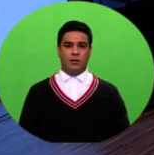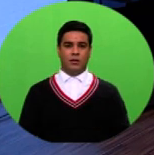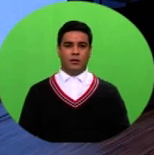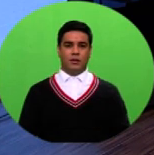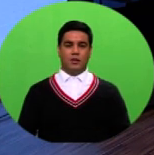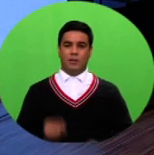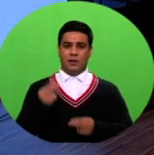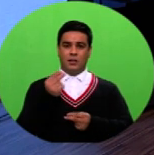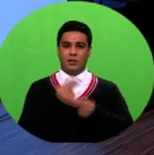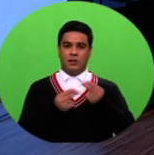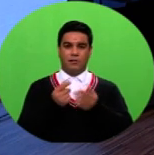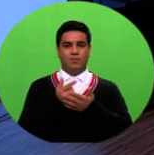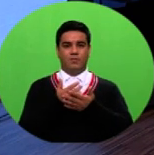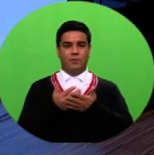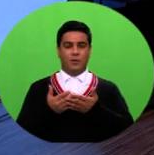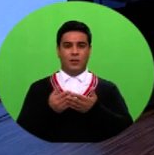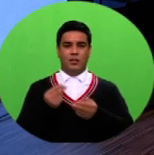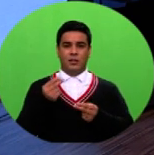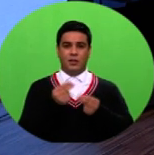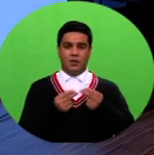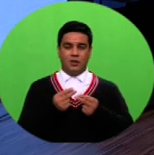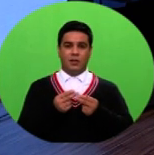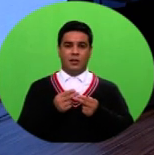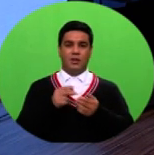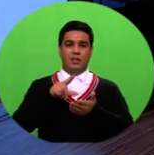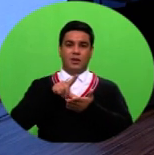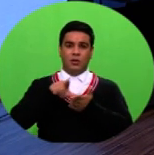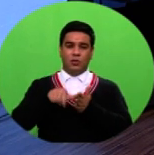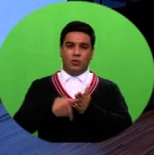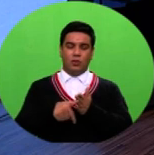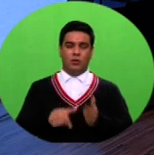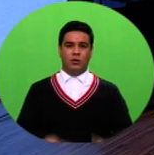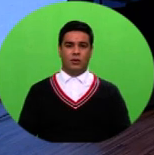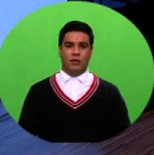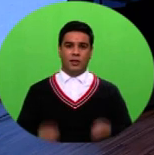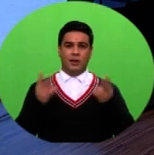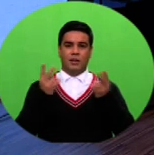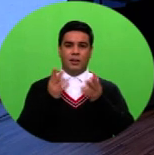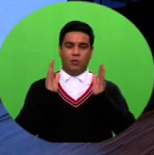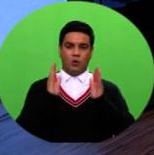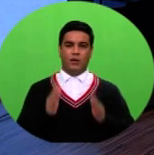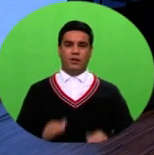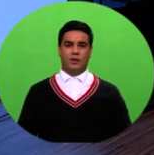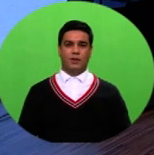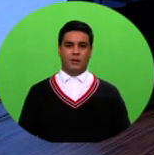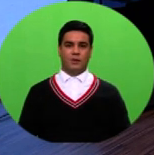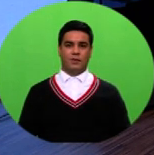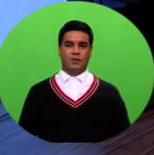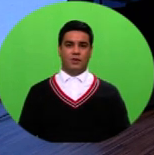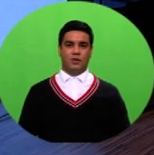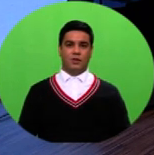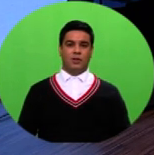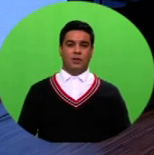chizma asboblari, bunga chizg'ich, sirkul, transportir kerak bo'ladi. Siyoh